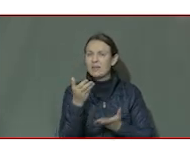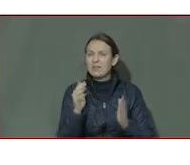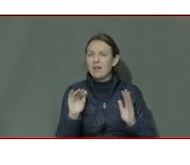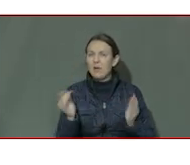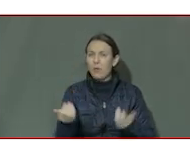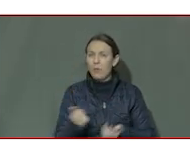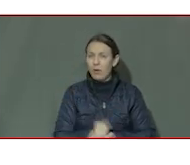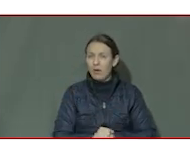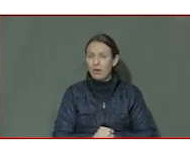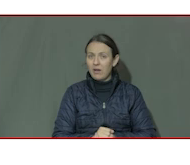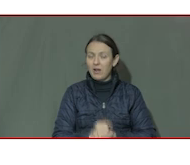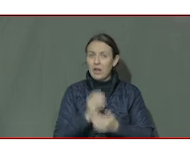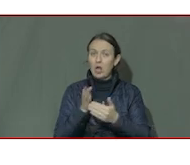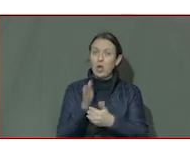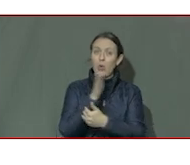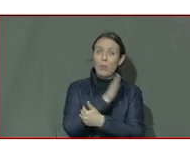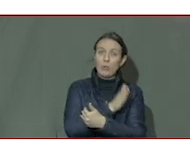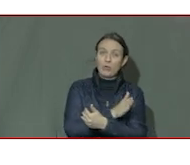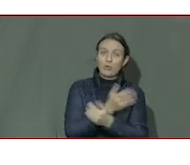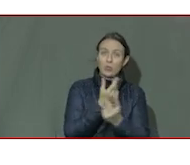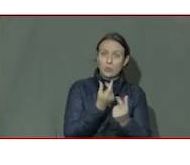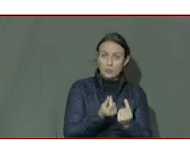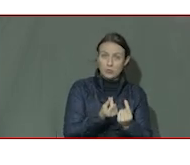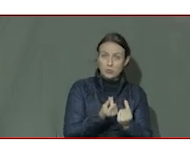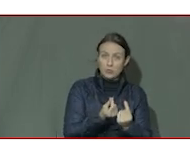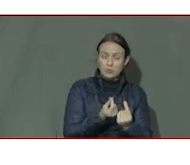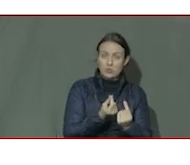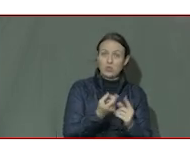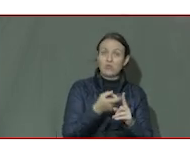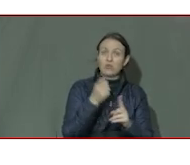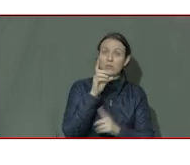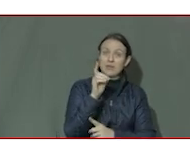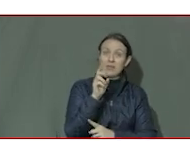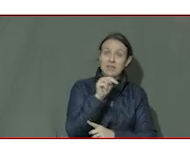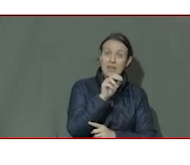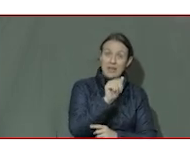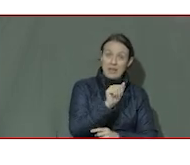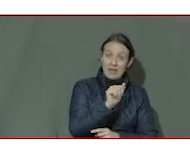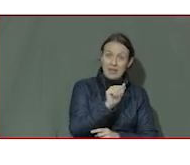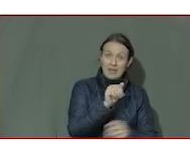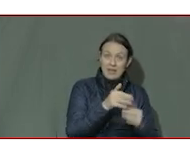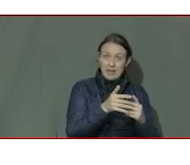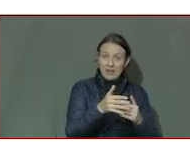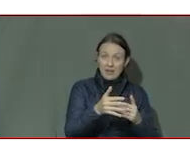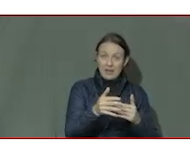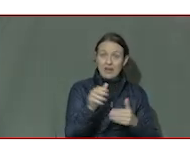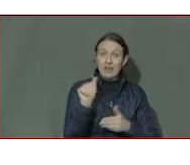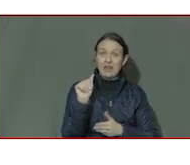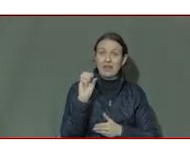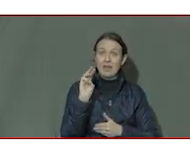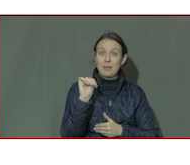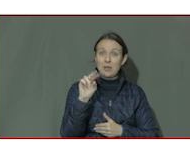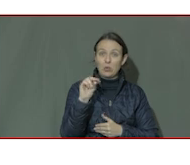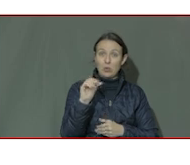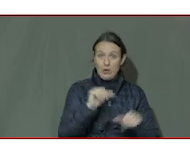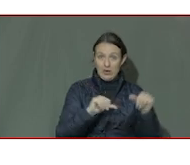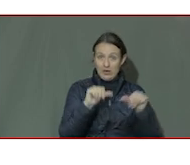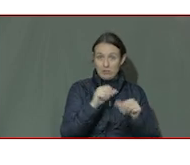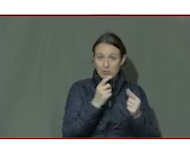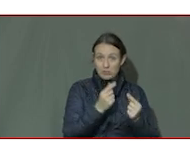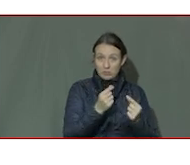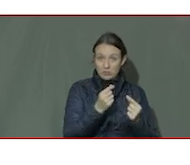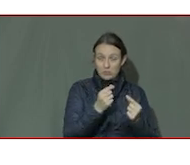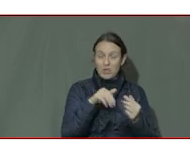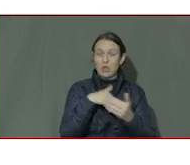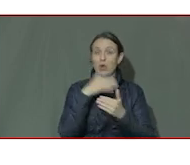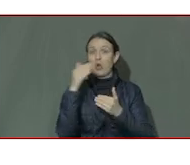We do the before, everything from DNA up until amino acid. Then we do the after